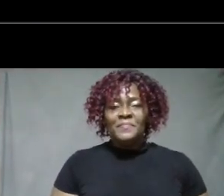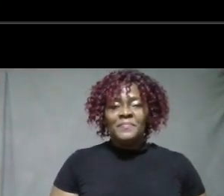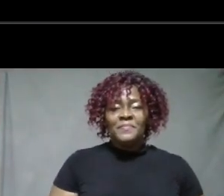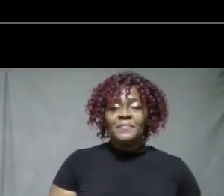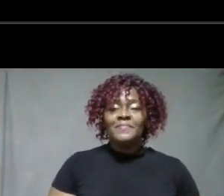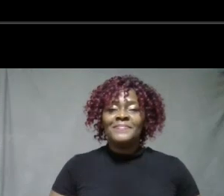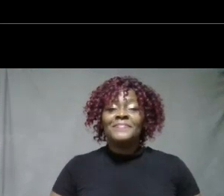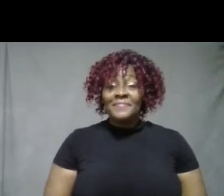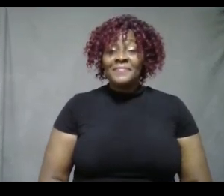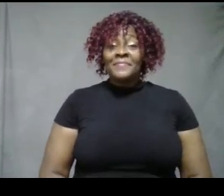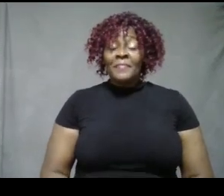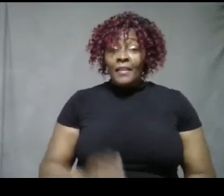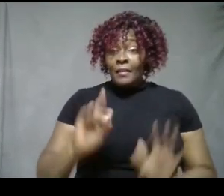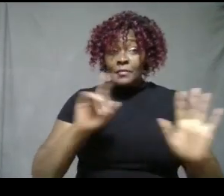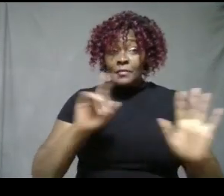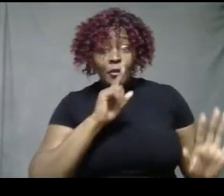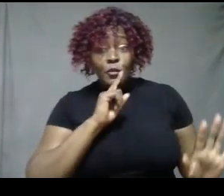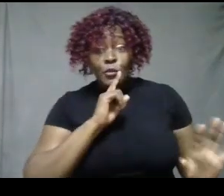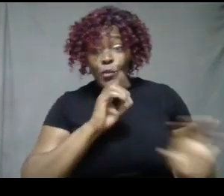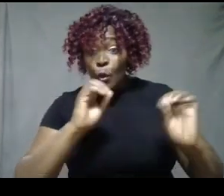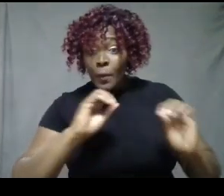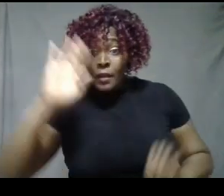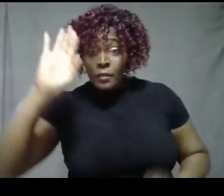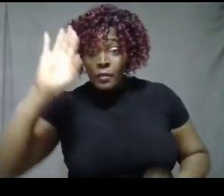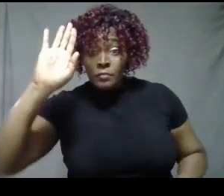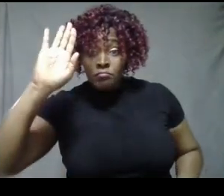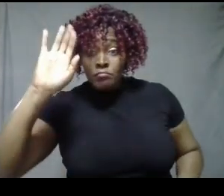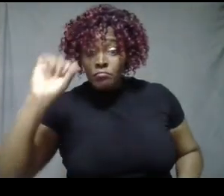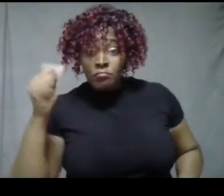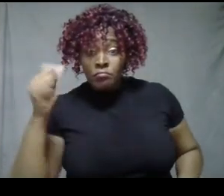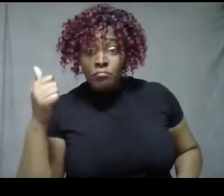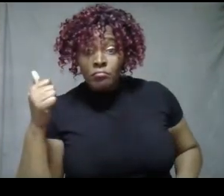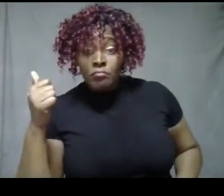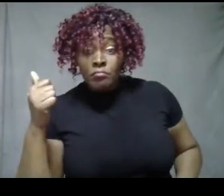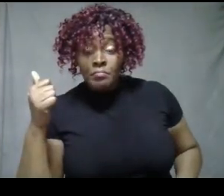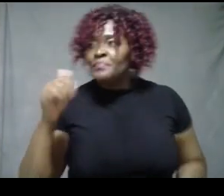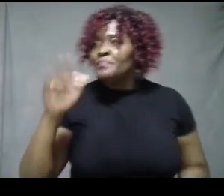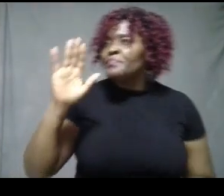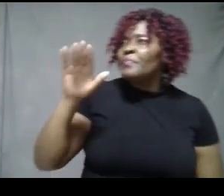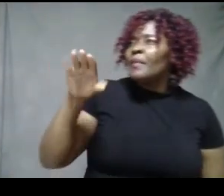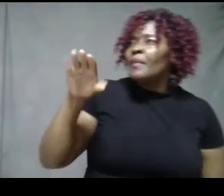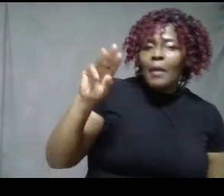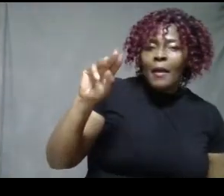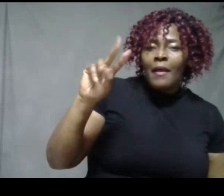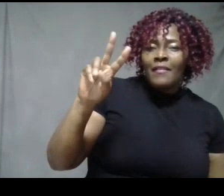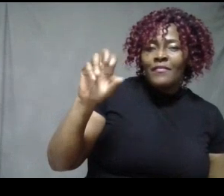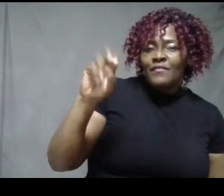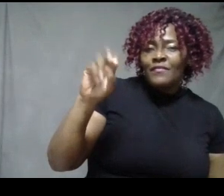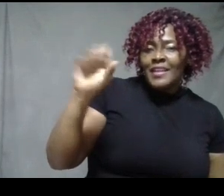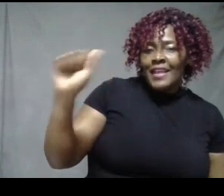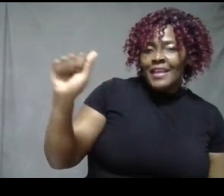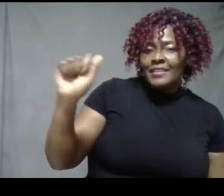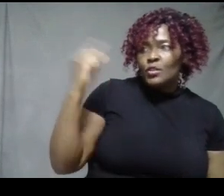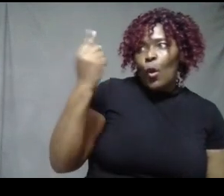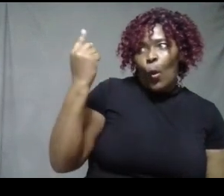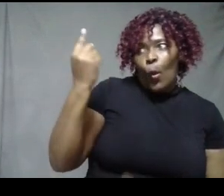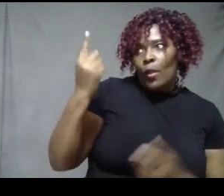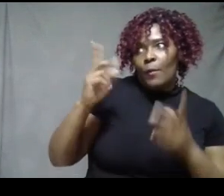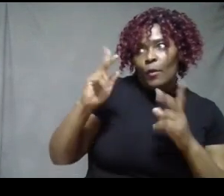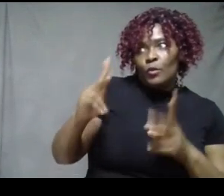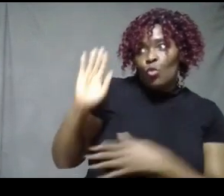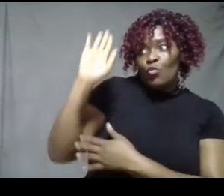Mani, just confirming there are no other hands raised. Mr. Mayor, Vanessa was the only one who had her hand raised during the time that you've called for people to